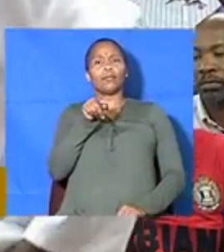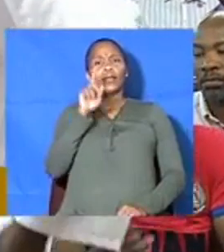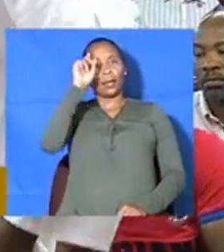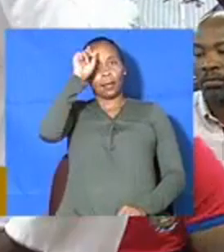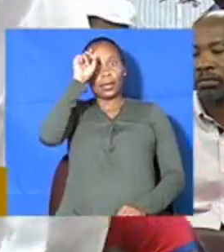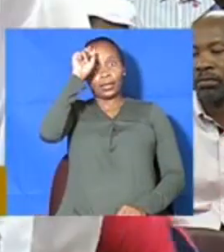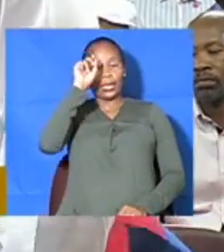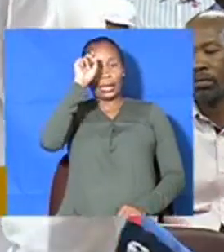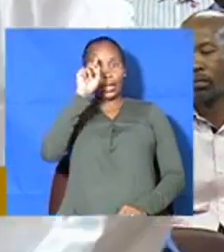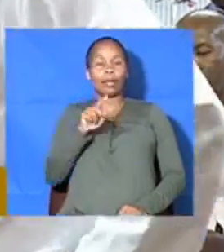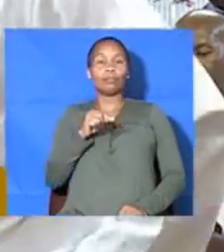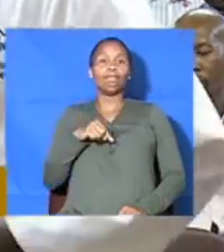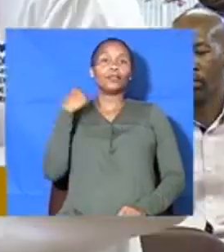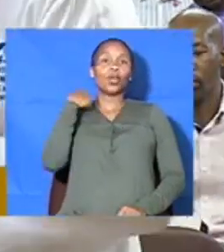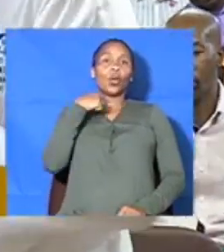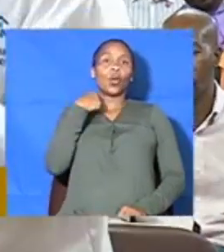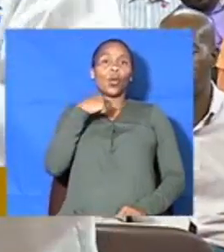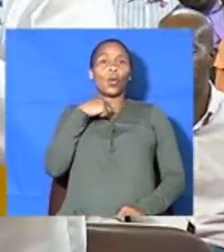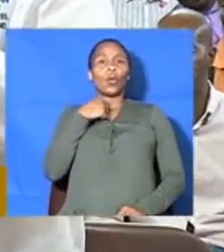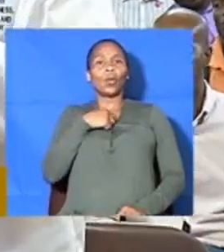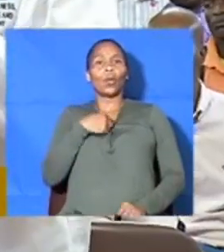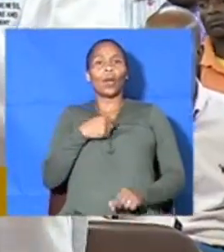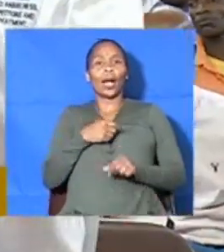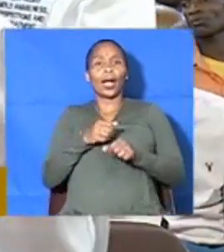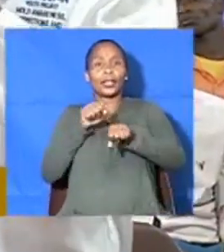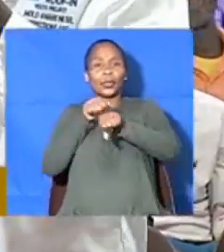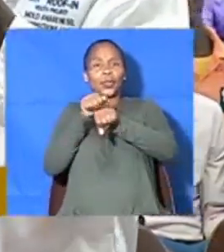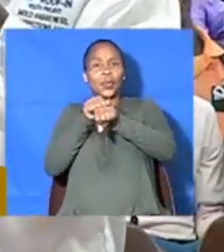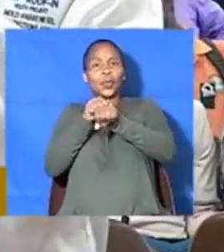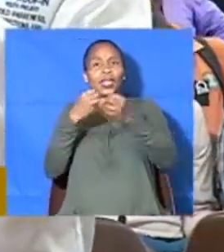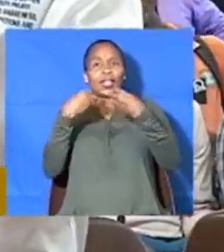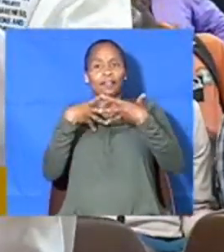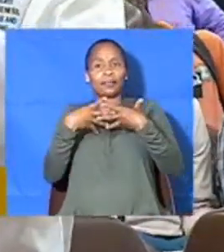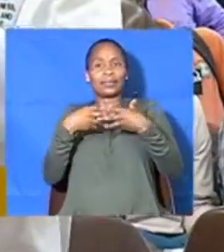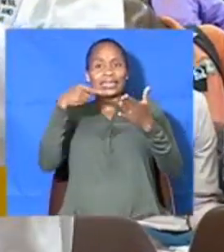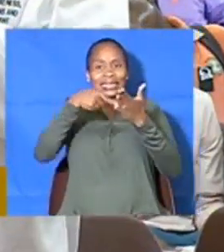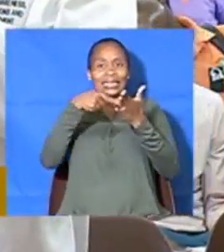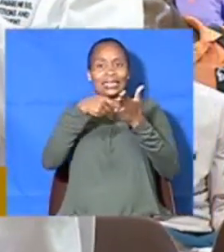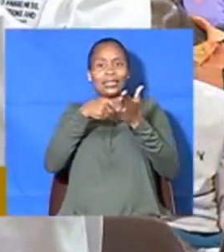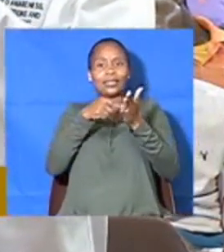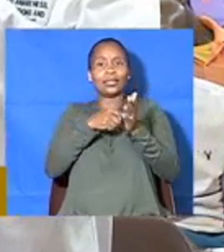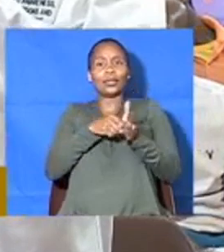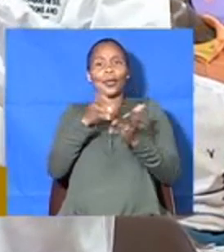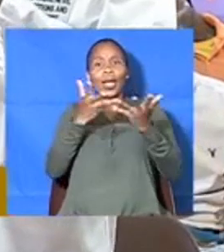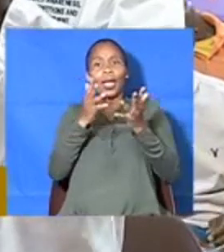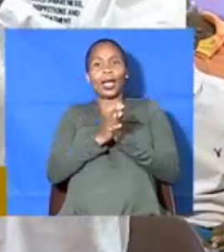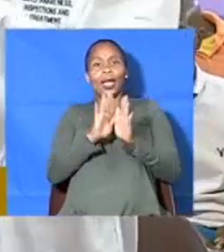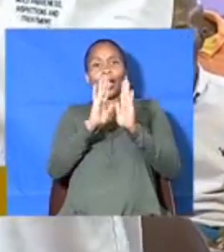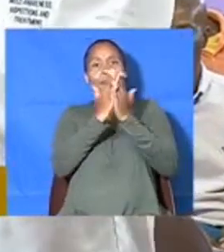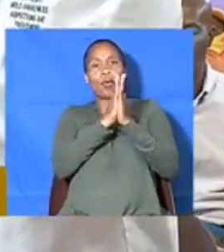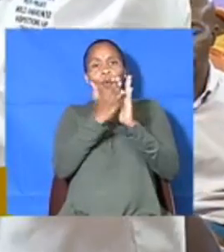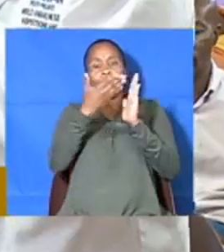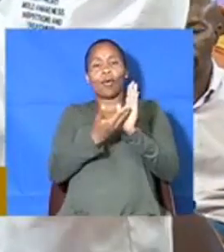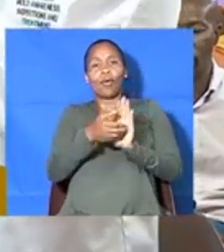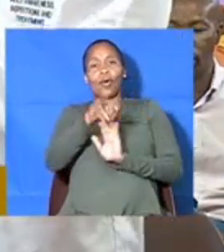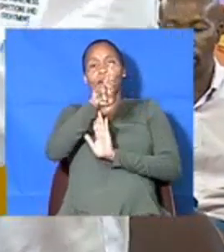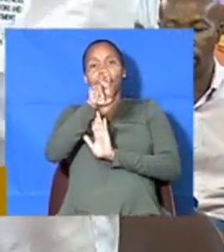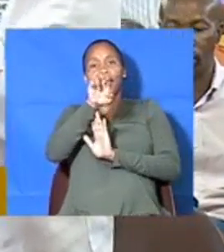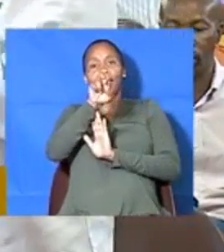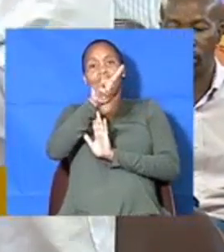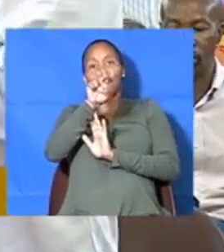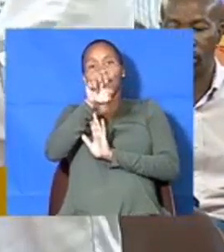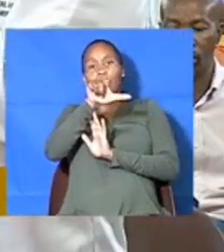Ge ke le modidi wa Limpopo ge motho a lwala o ba a fela a re o nyaka go ya Gauteng